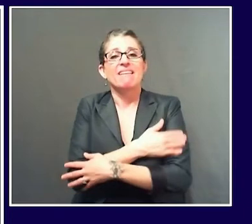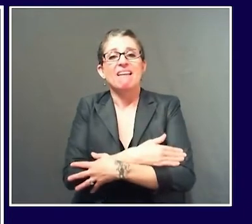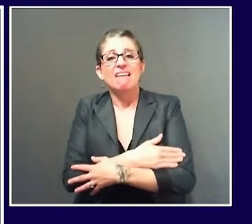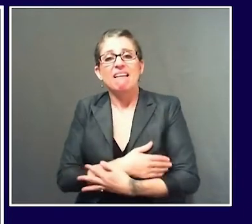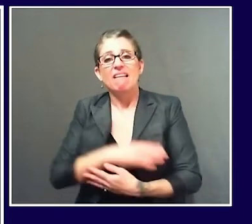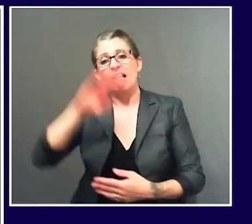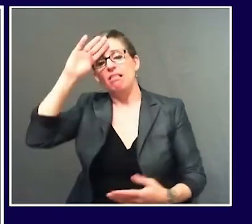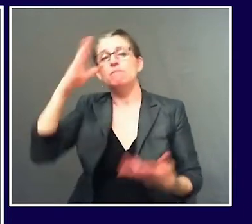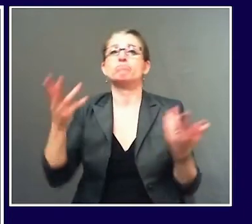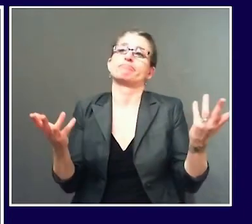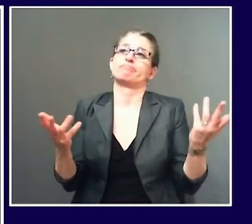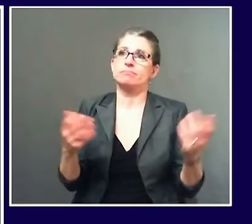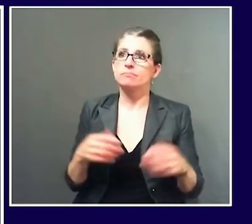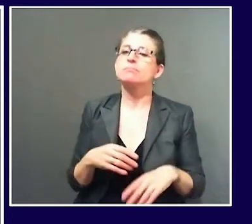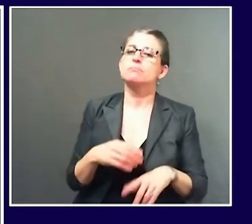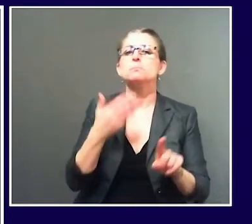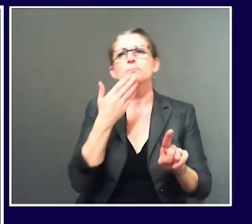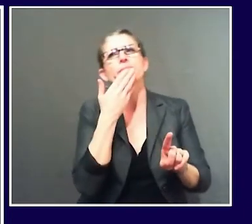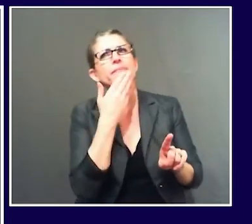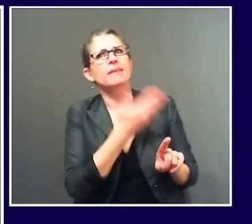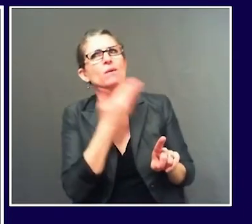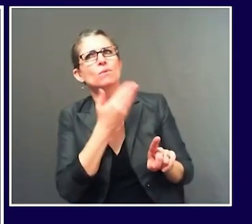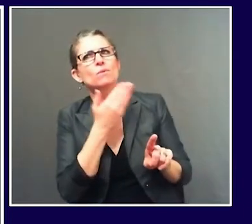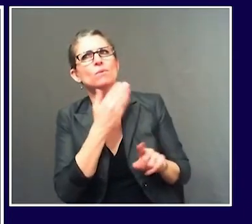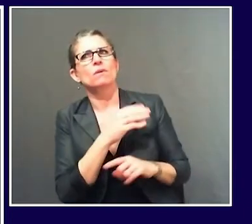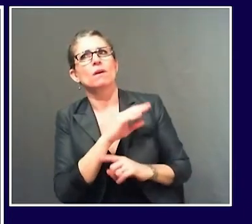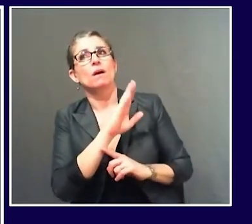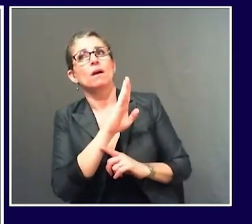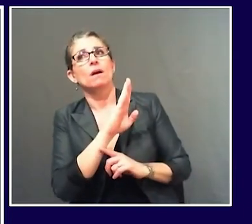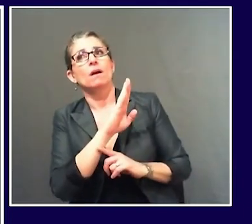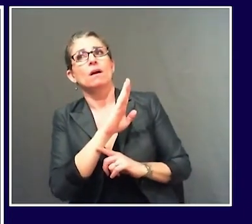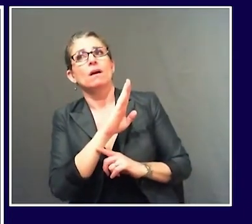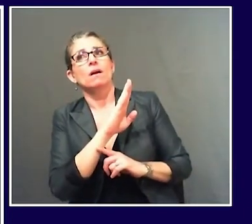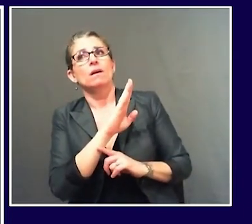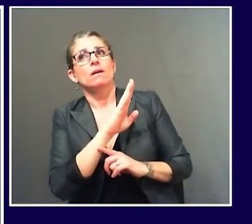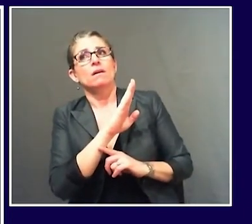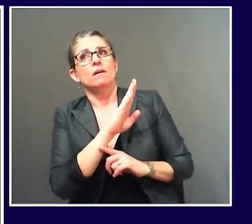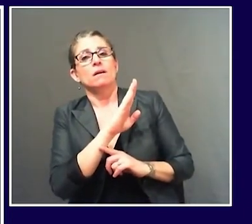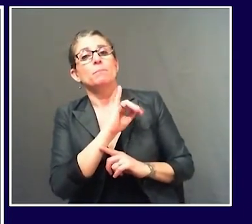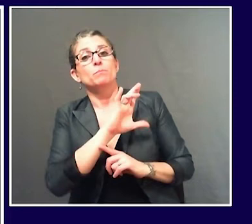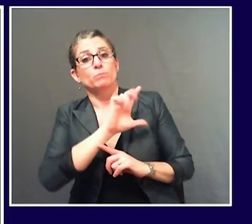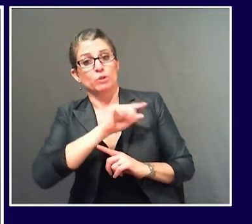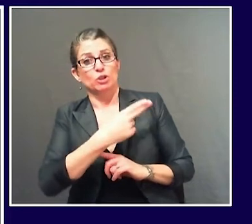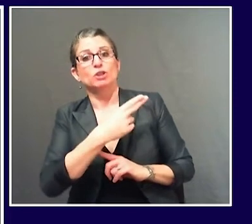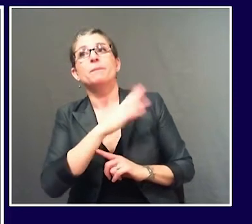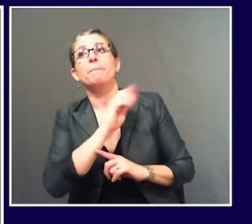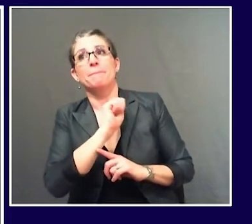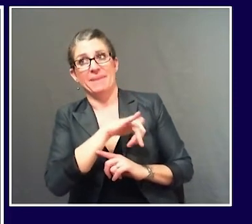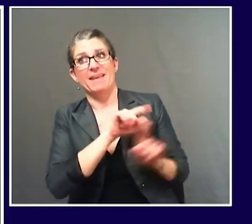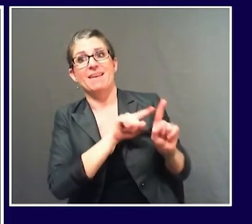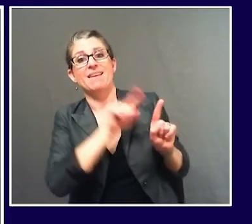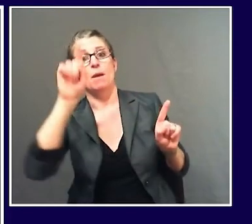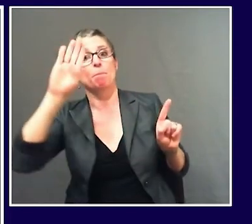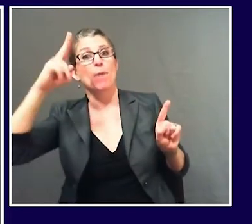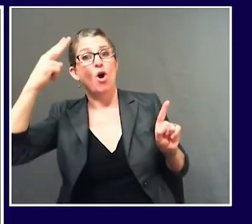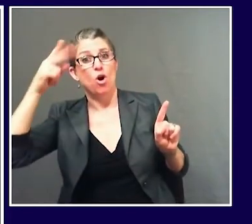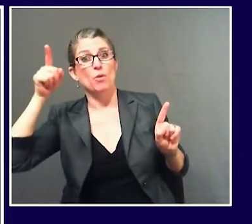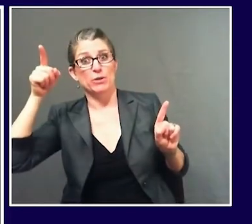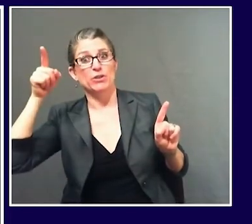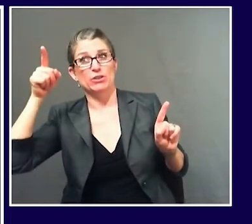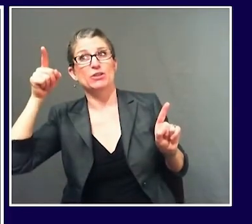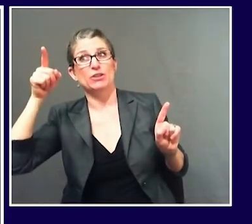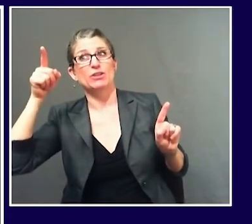Birch Harbor, Birch Bay and Bar Harbor? We've had a couple of questions about that. Apparently, about a week and a half or so